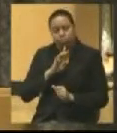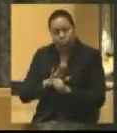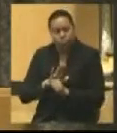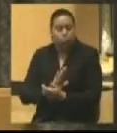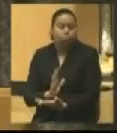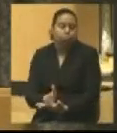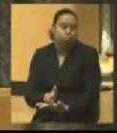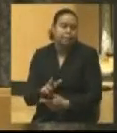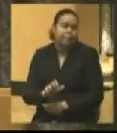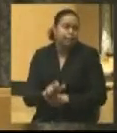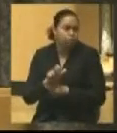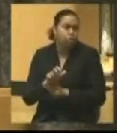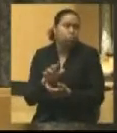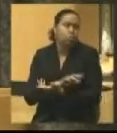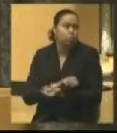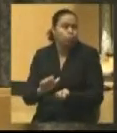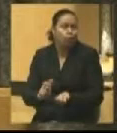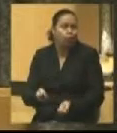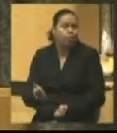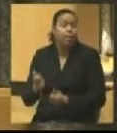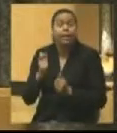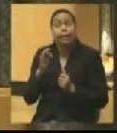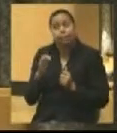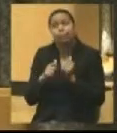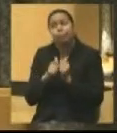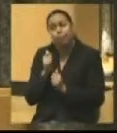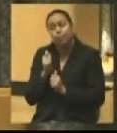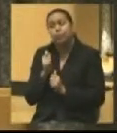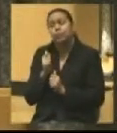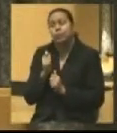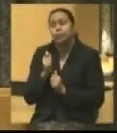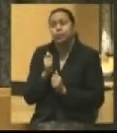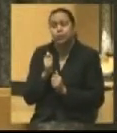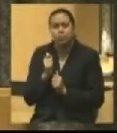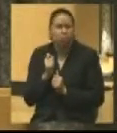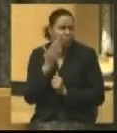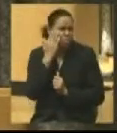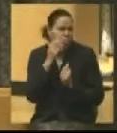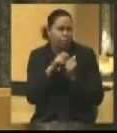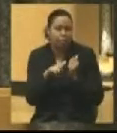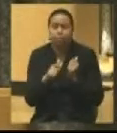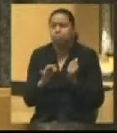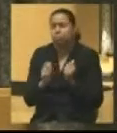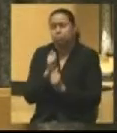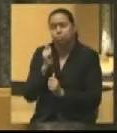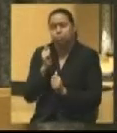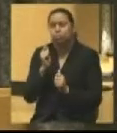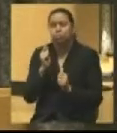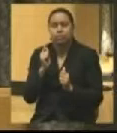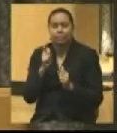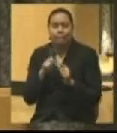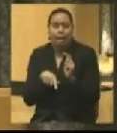of slavery. And if they didn't if the majority, we're familiar with this scenario, if the majority can't get